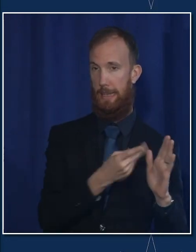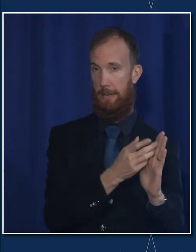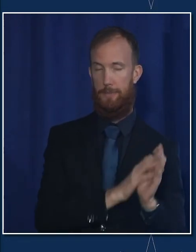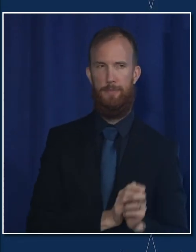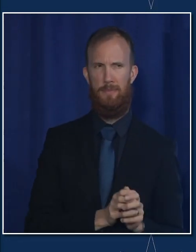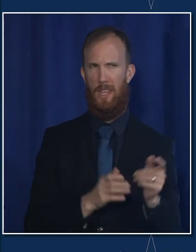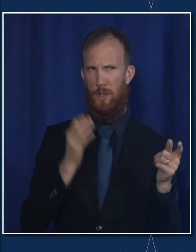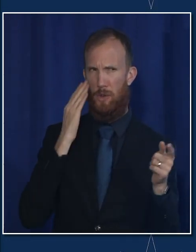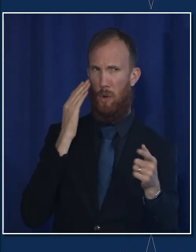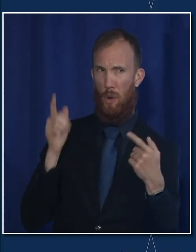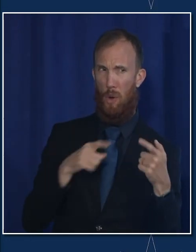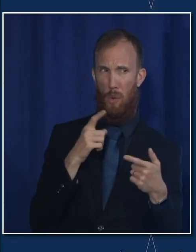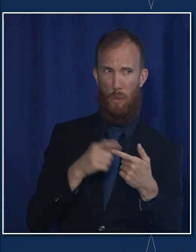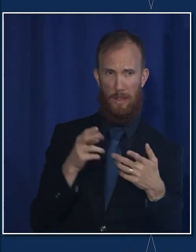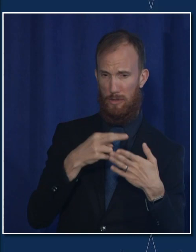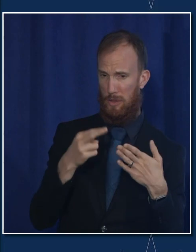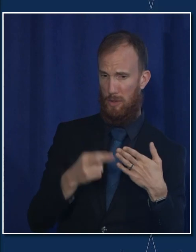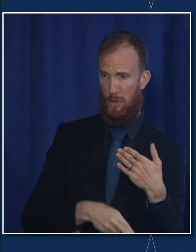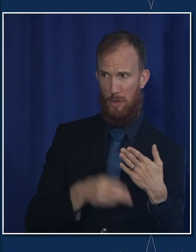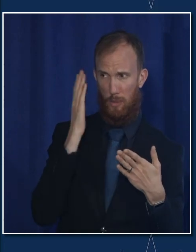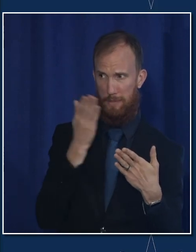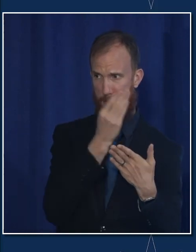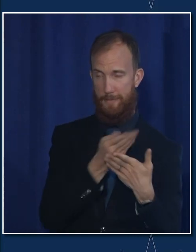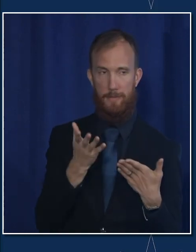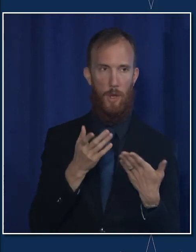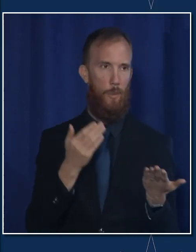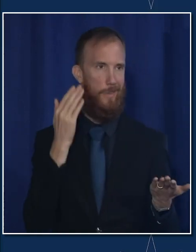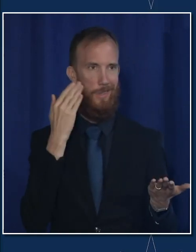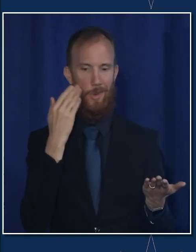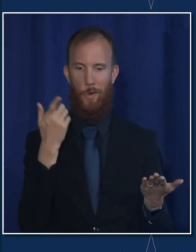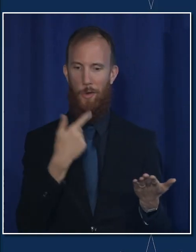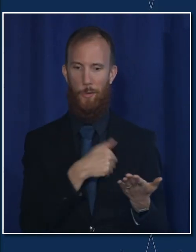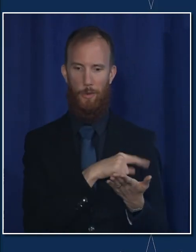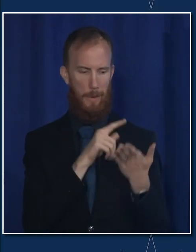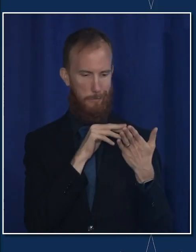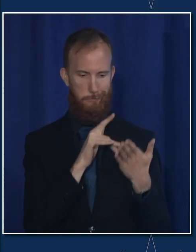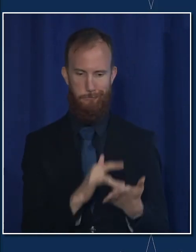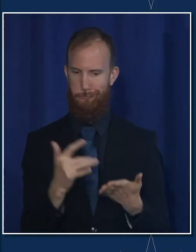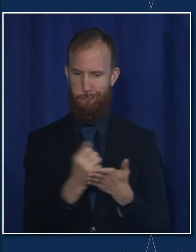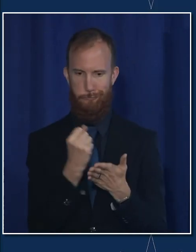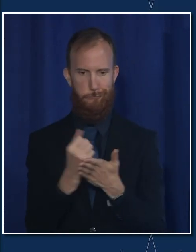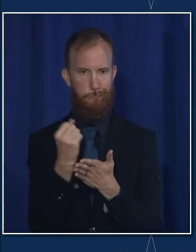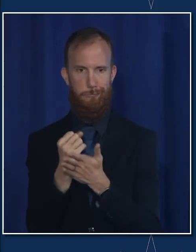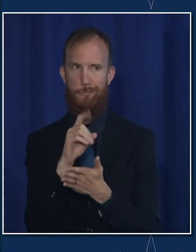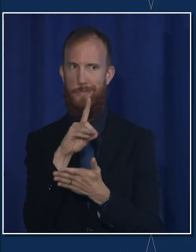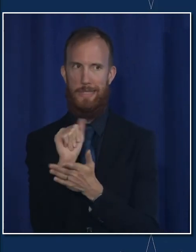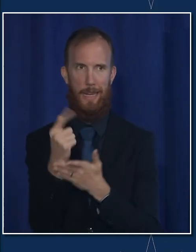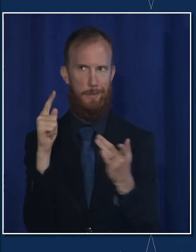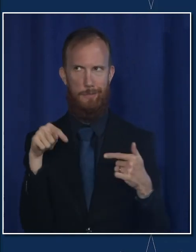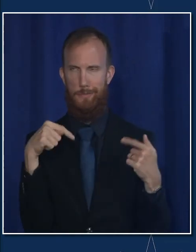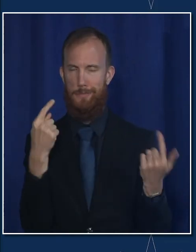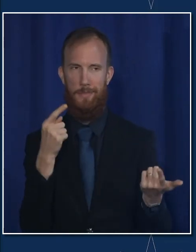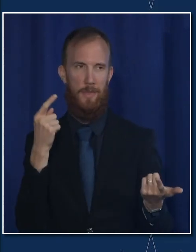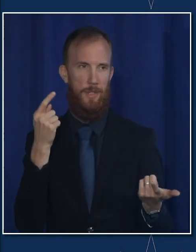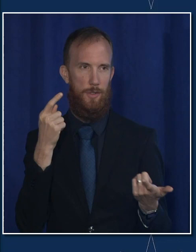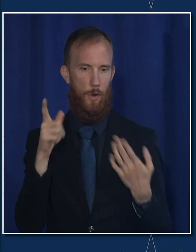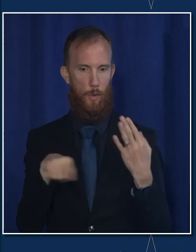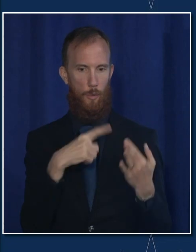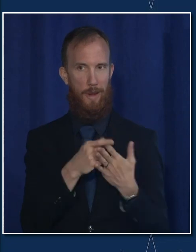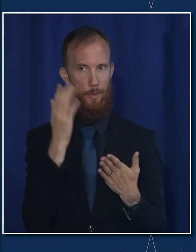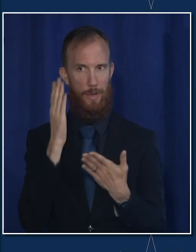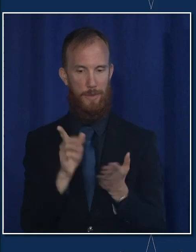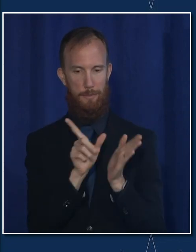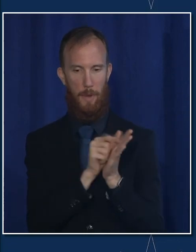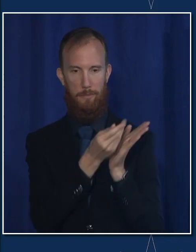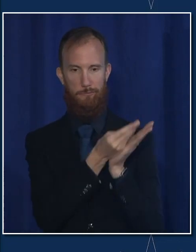mean, the epidemiologists have been, collecting data, et cetera. So I don't know for sure, but once